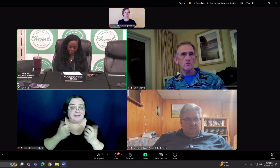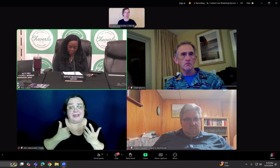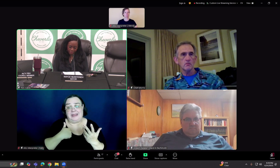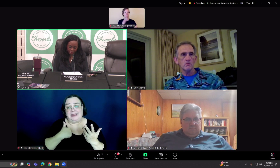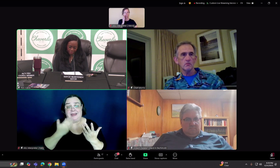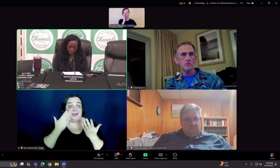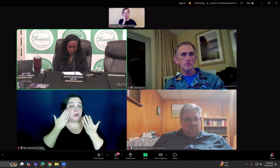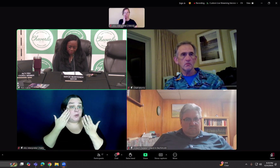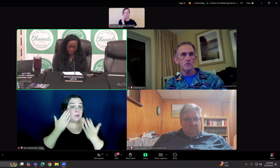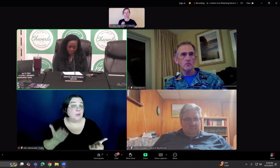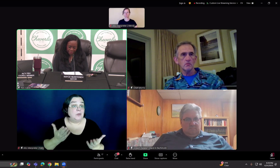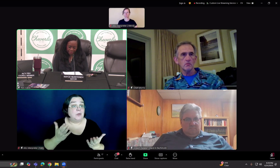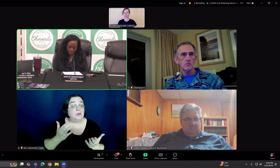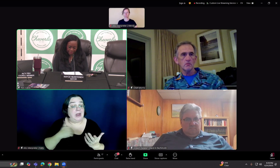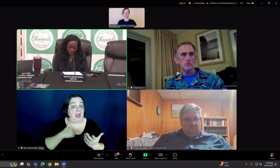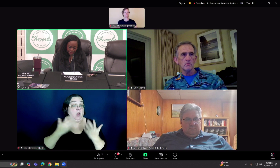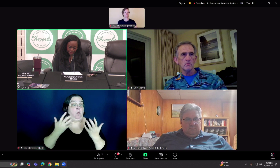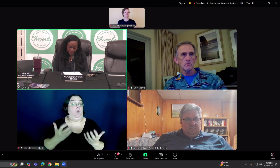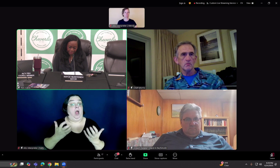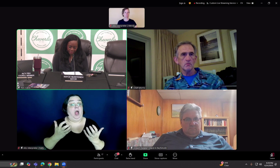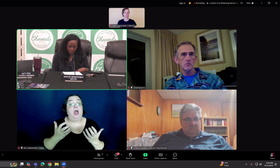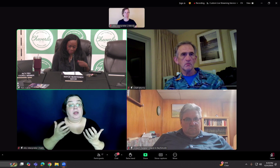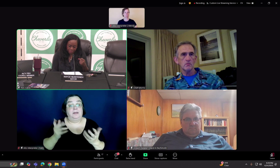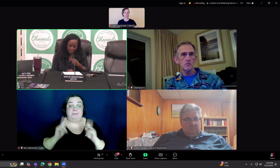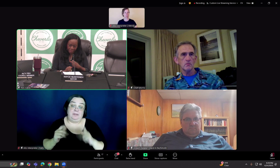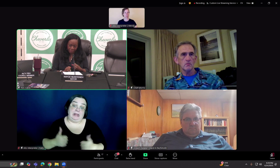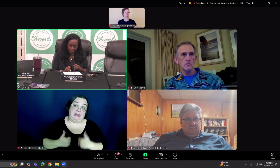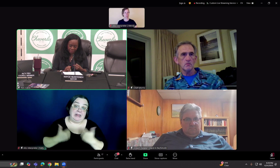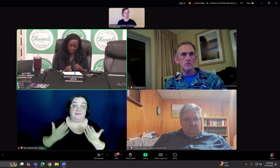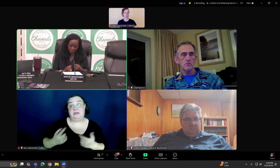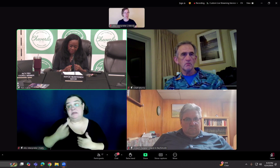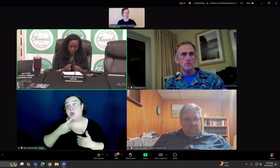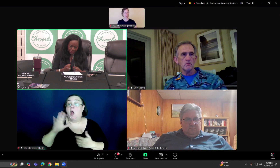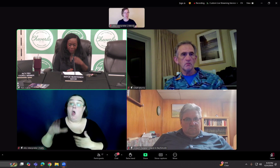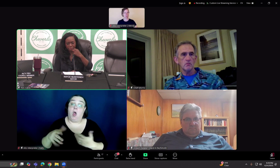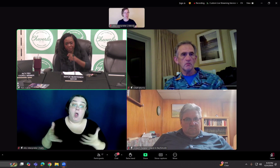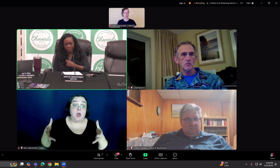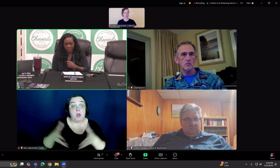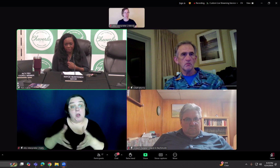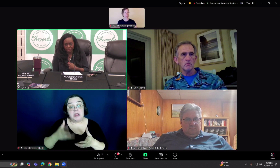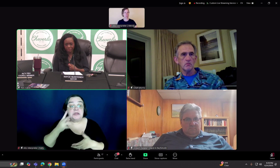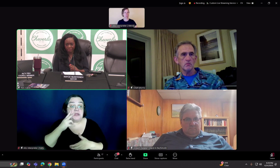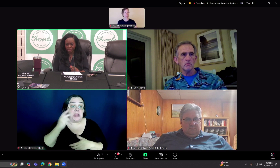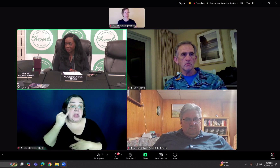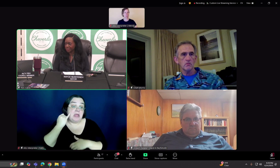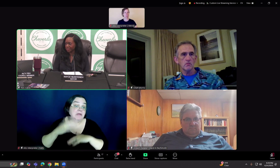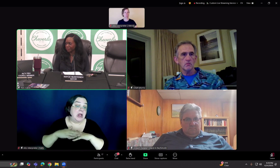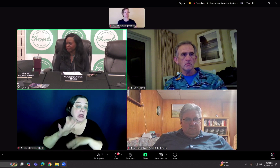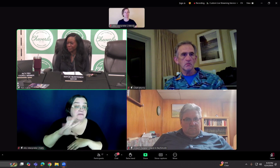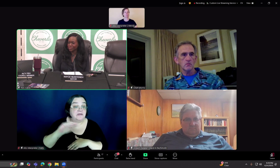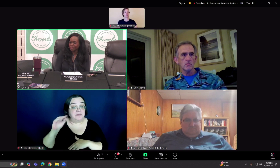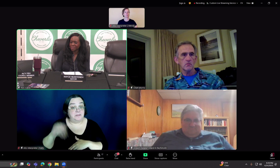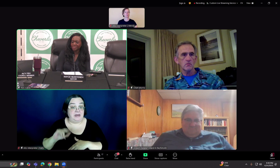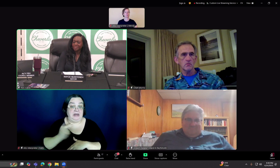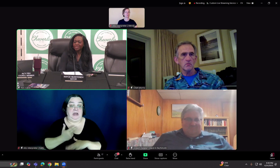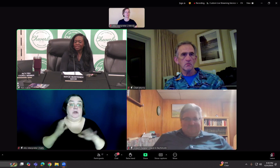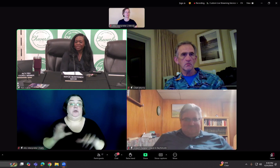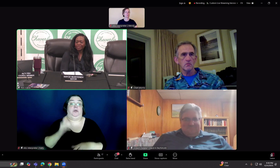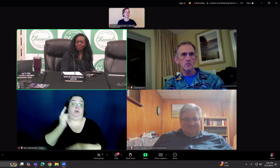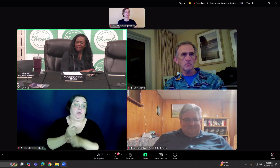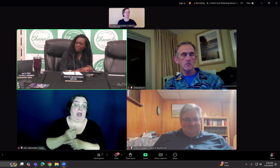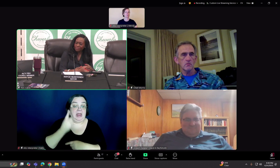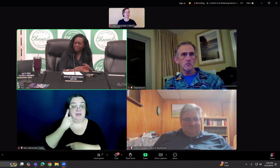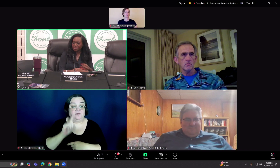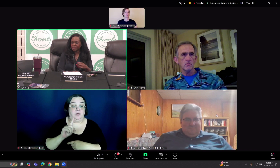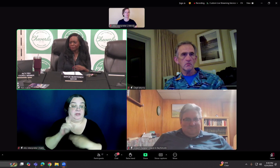want residents to say, let's get a group together and see if at least 50% of us could do the right thing for the street. So